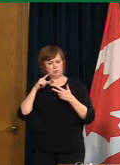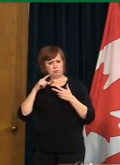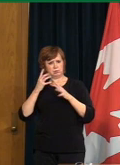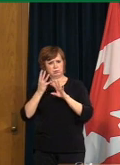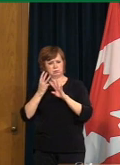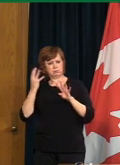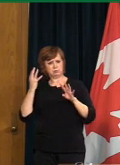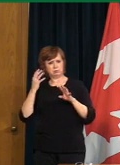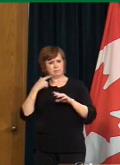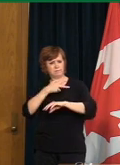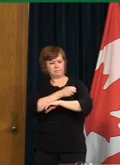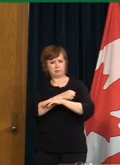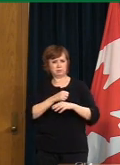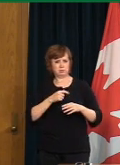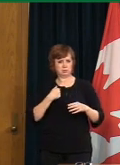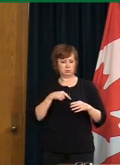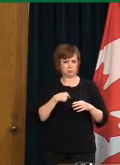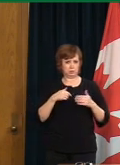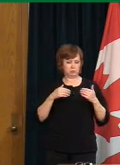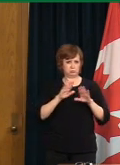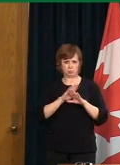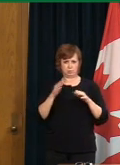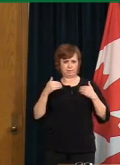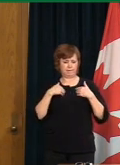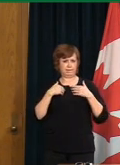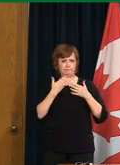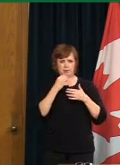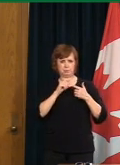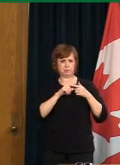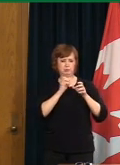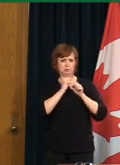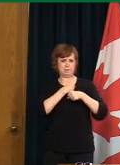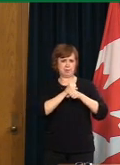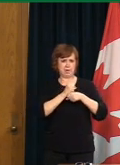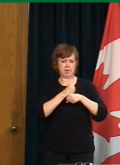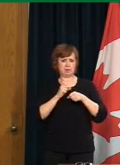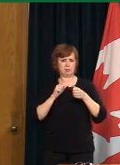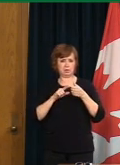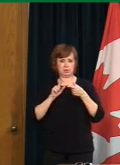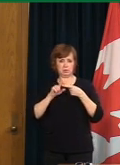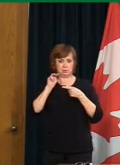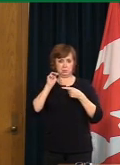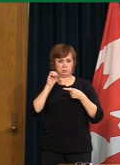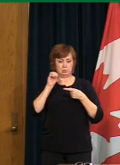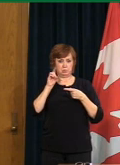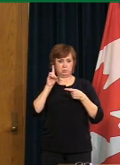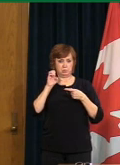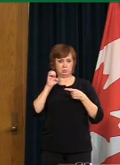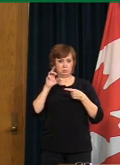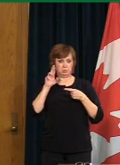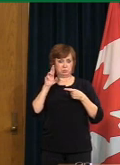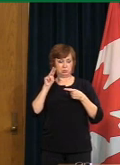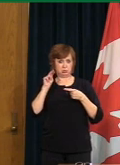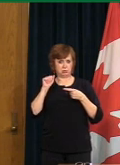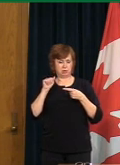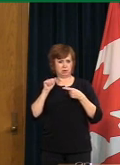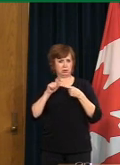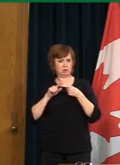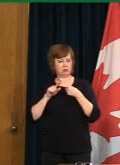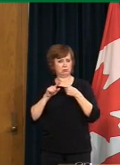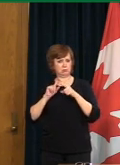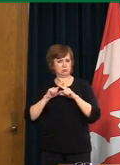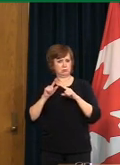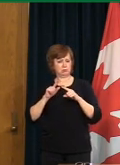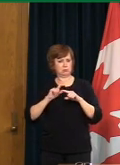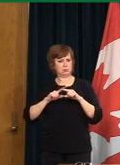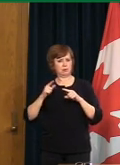manufacturing capacity for the types of vaccines we're talking about, such as those produced by Moderna. The federal government has actually given, I think, $12